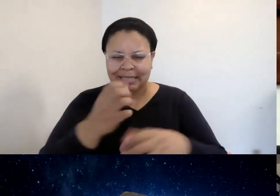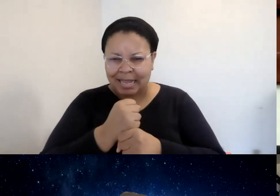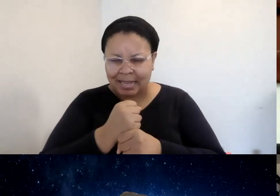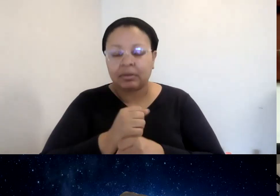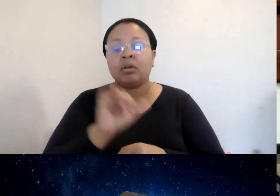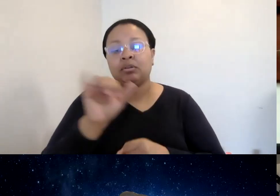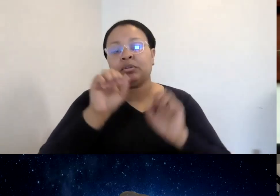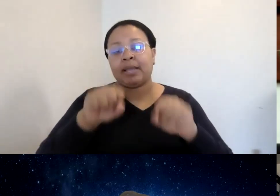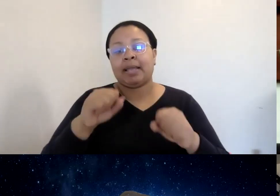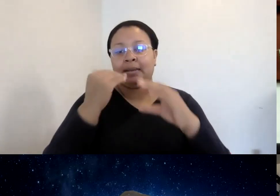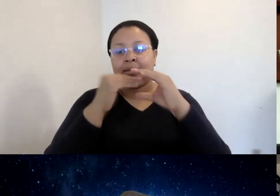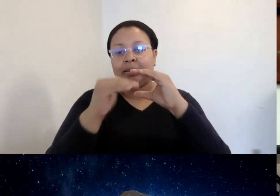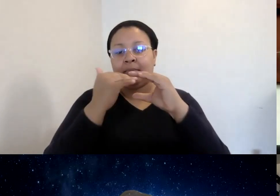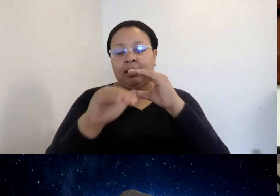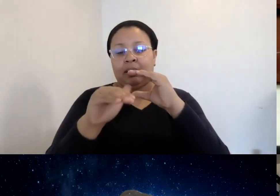email